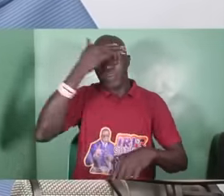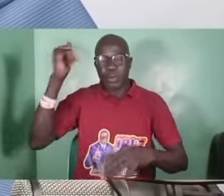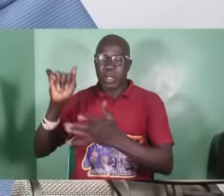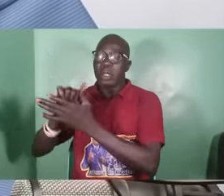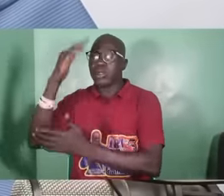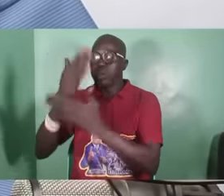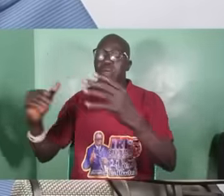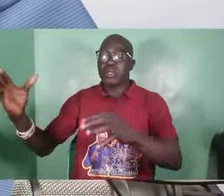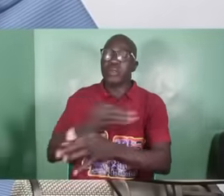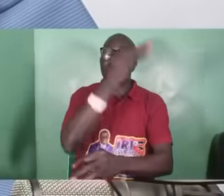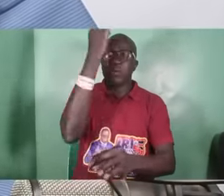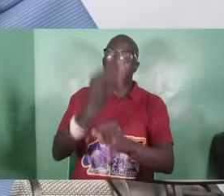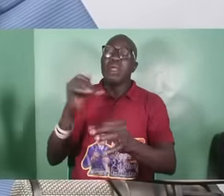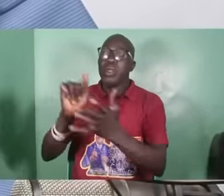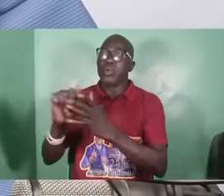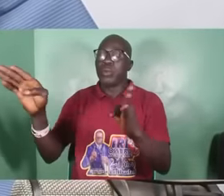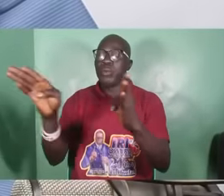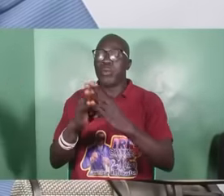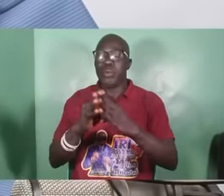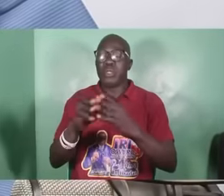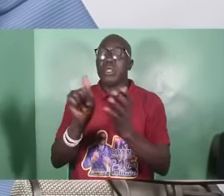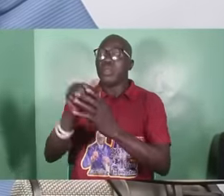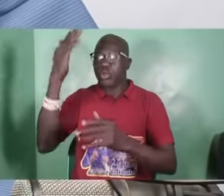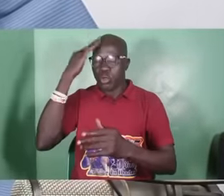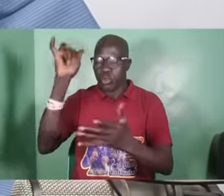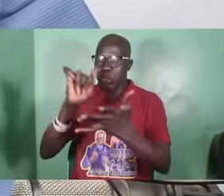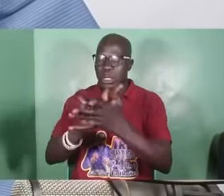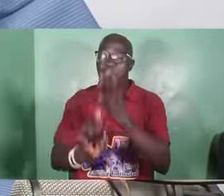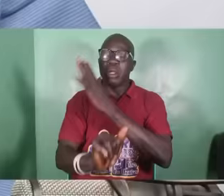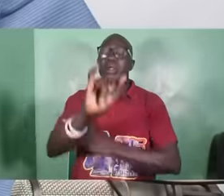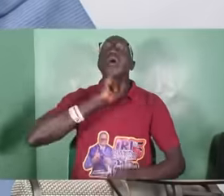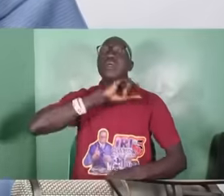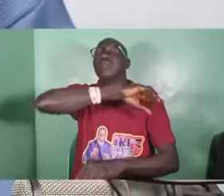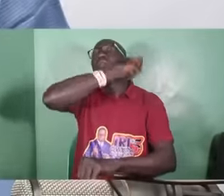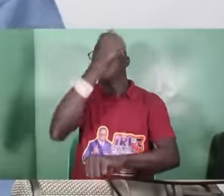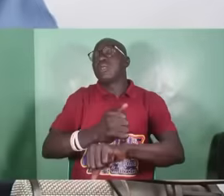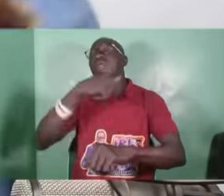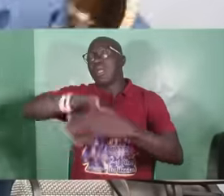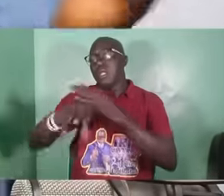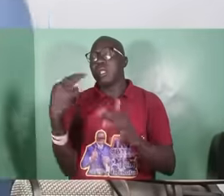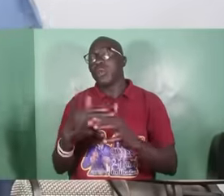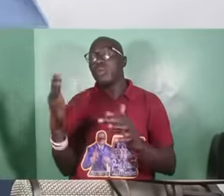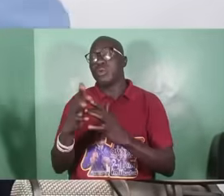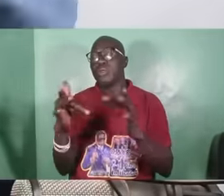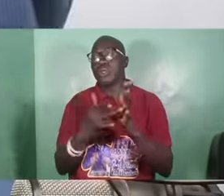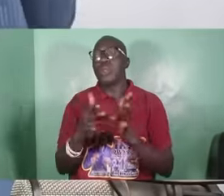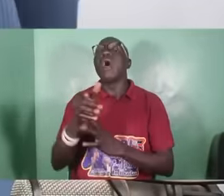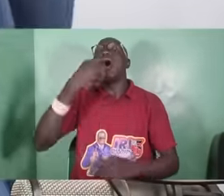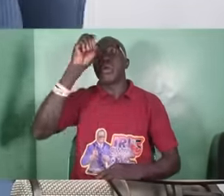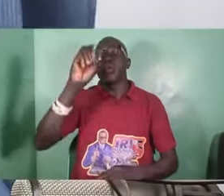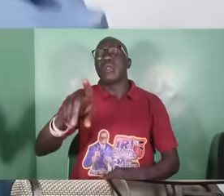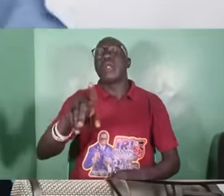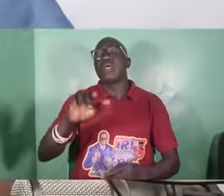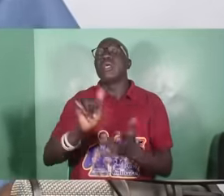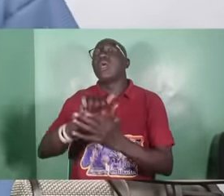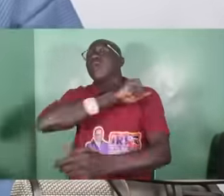Don't forget your symbol of faith. Who means? You know that God is a Zion. Yani the name of Jesus.